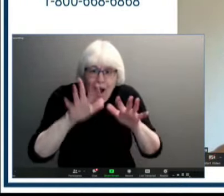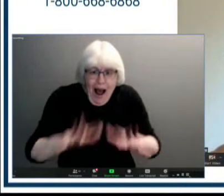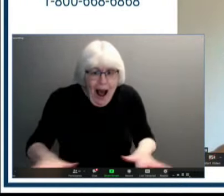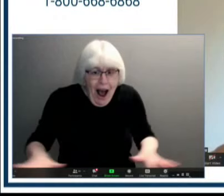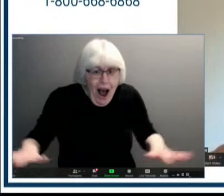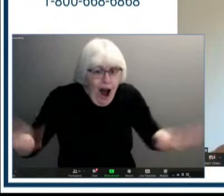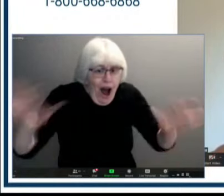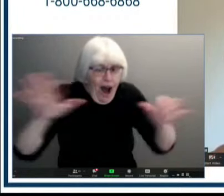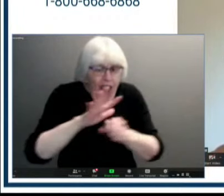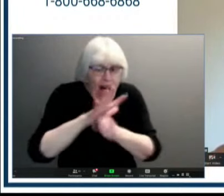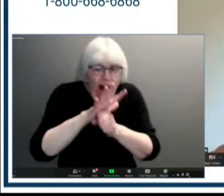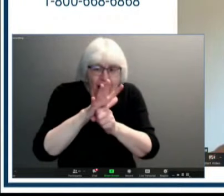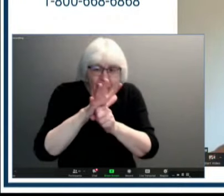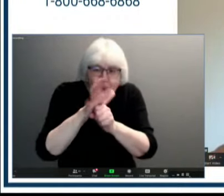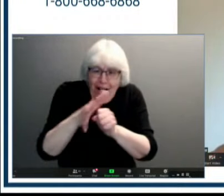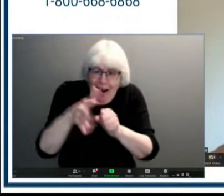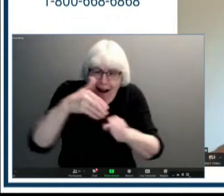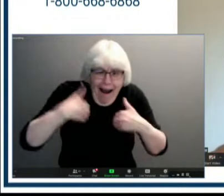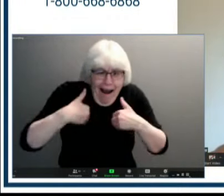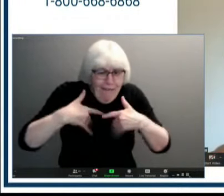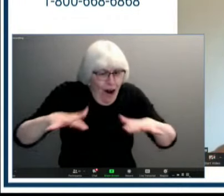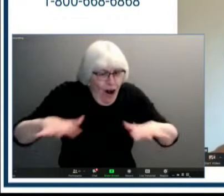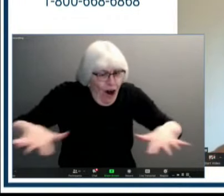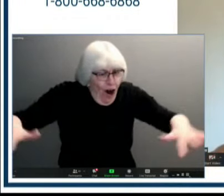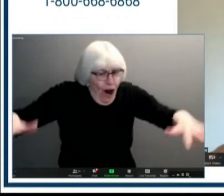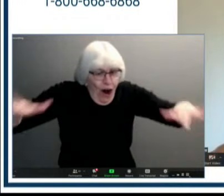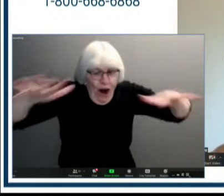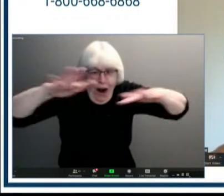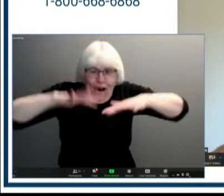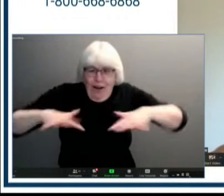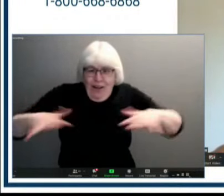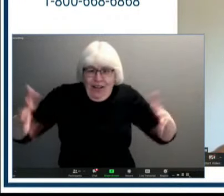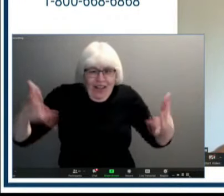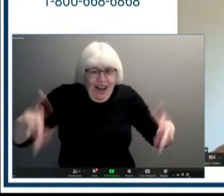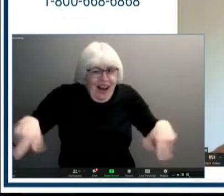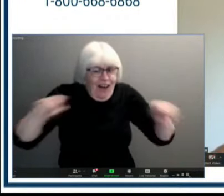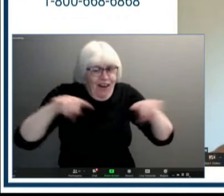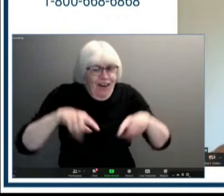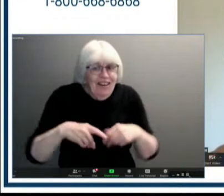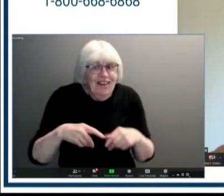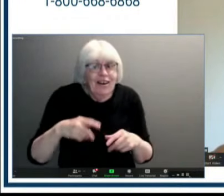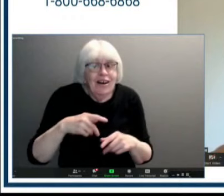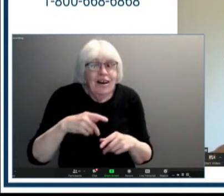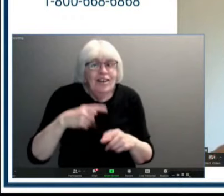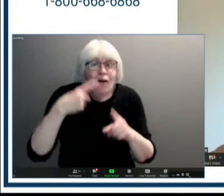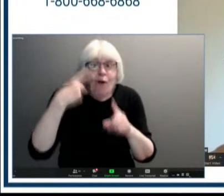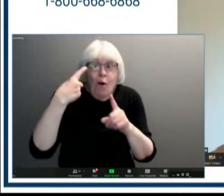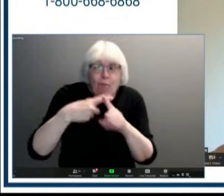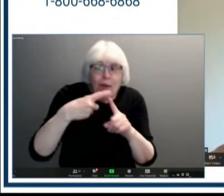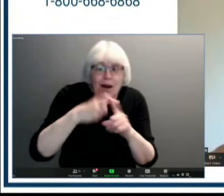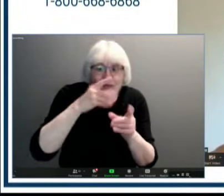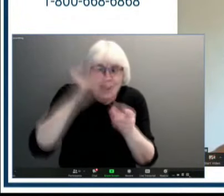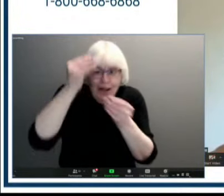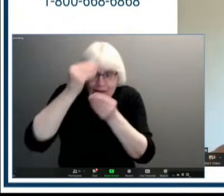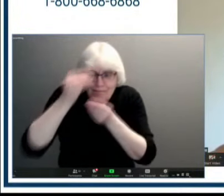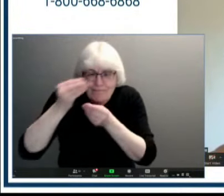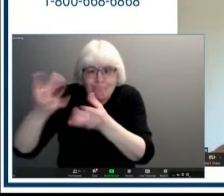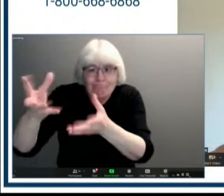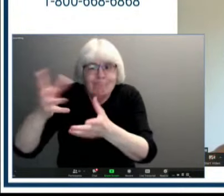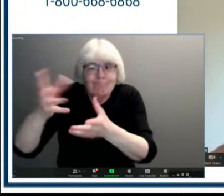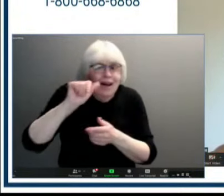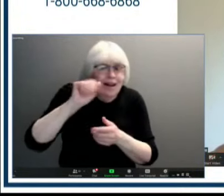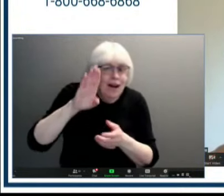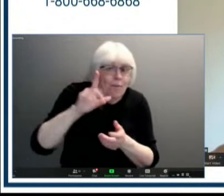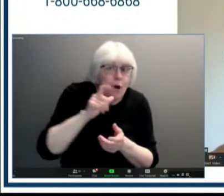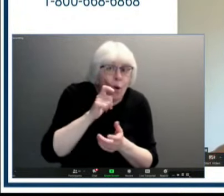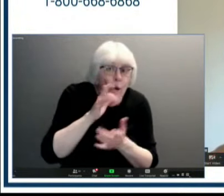everybody who's a positive case through the lab gets first contact by public health, and in many cases it'll